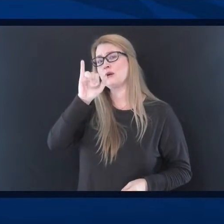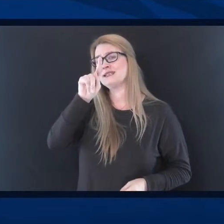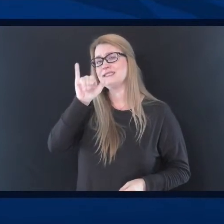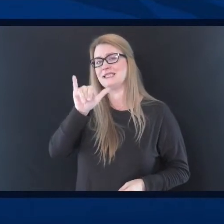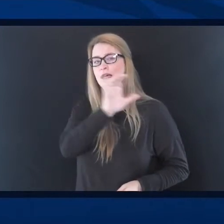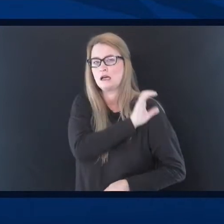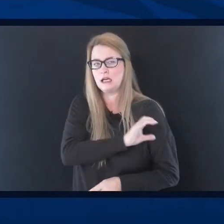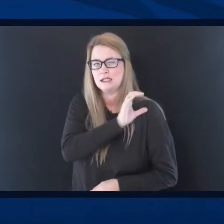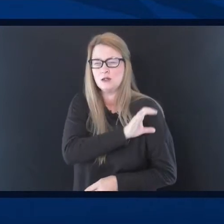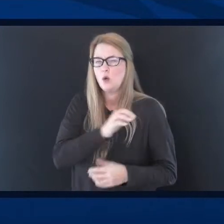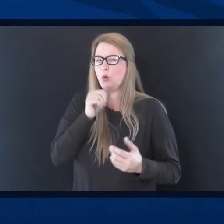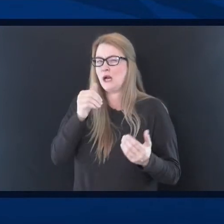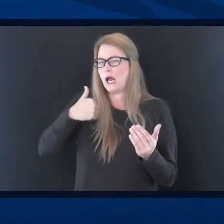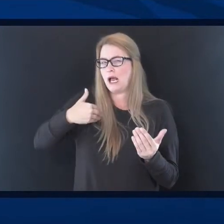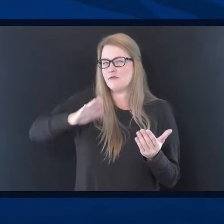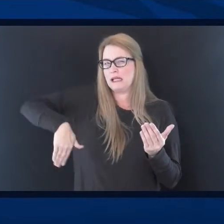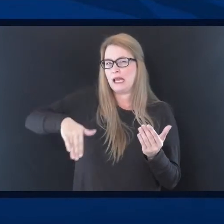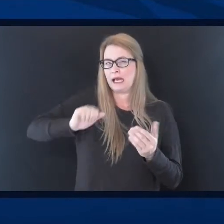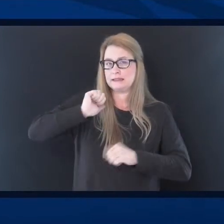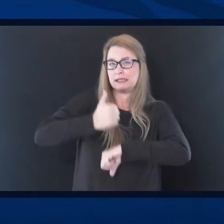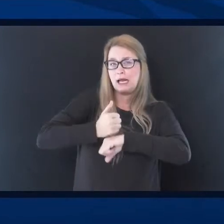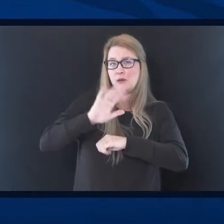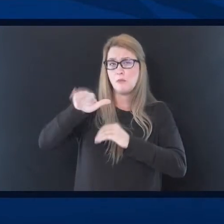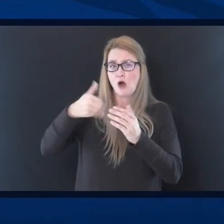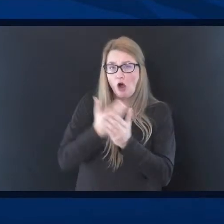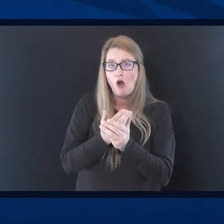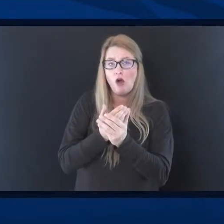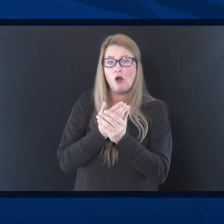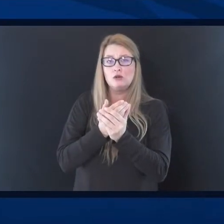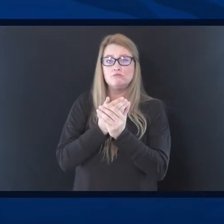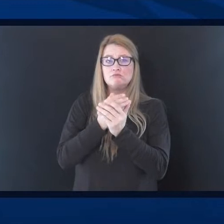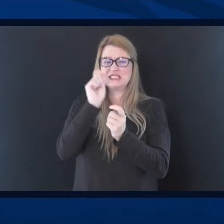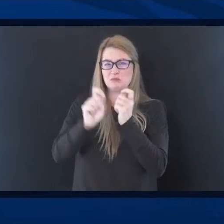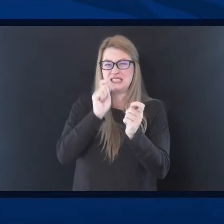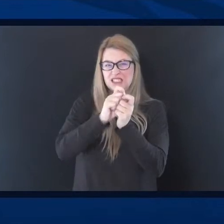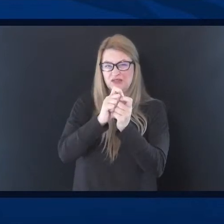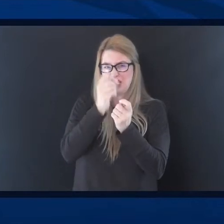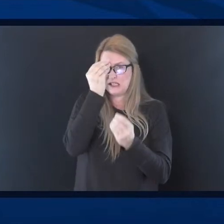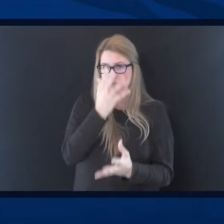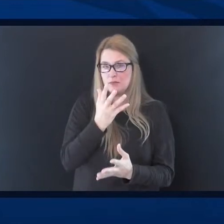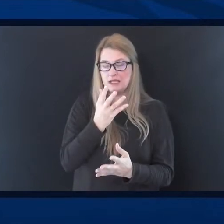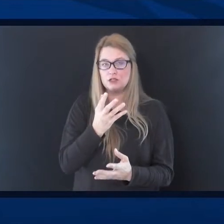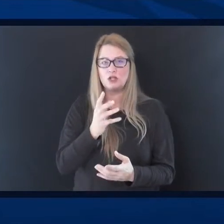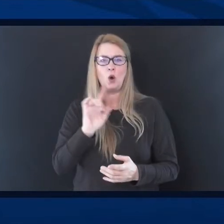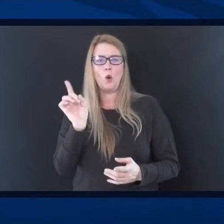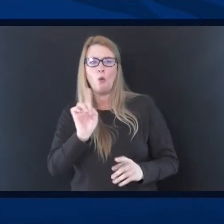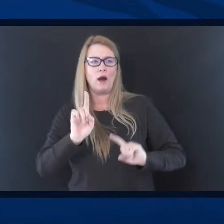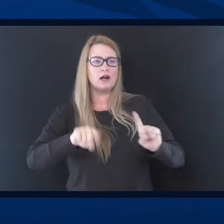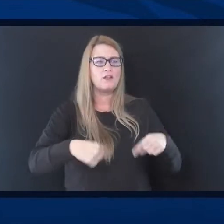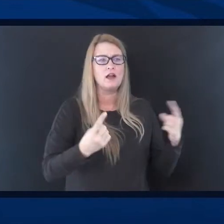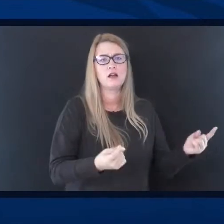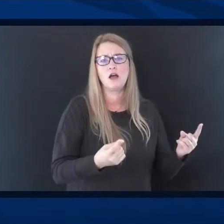all the specifics finalized about how many shots there'd be at each one and, who could go where. Thank you.